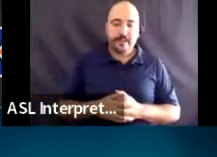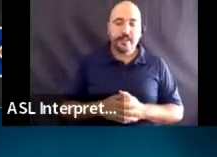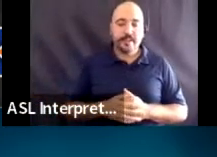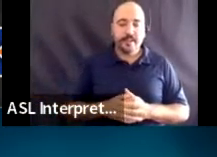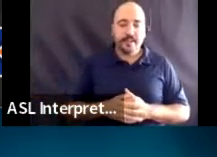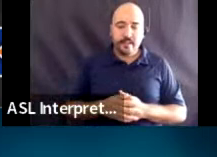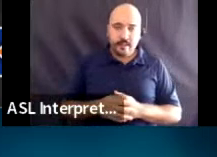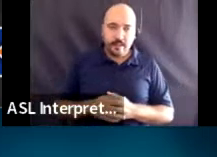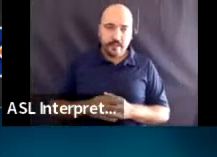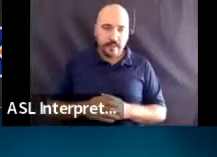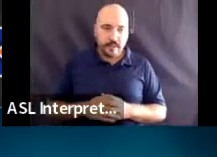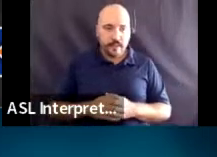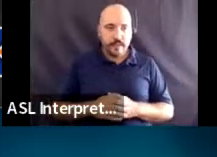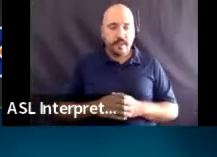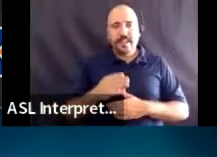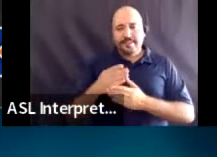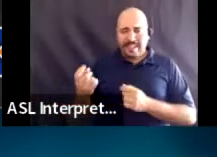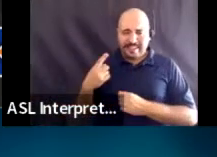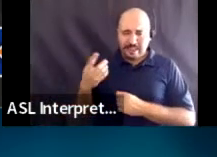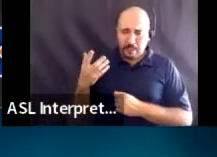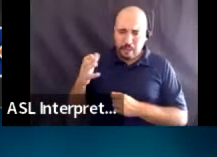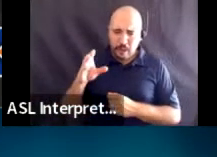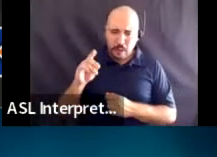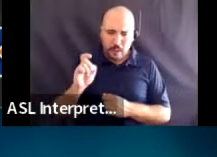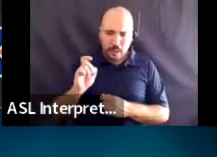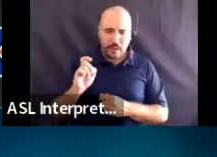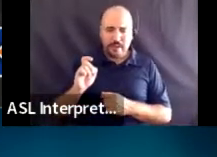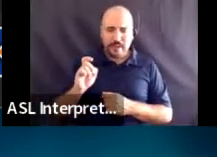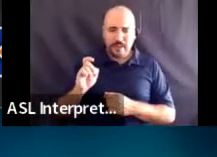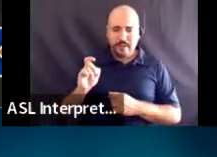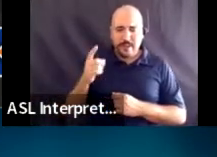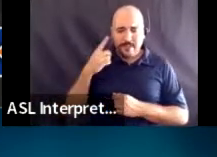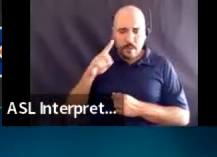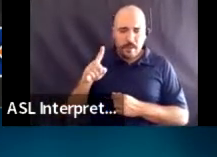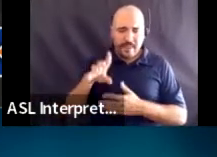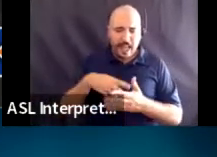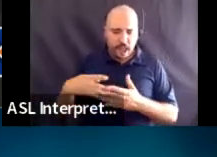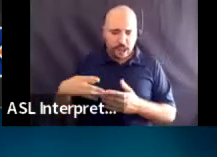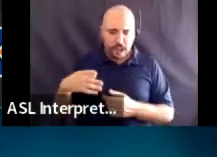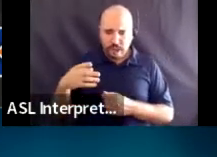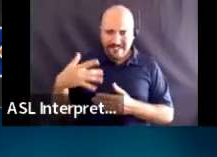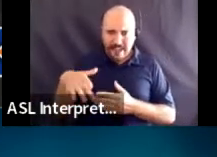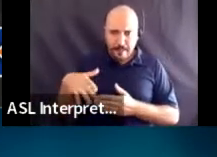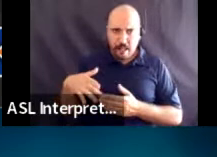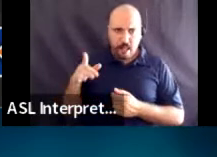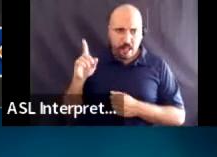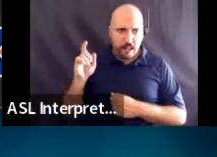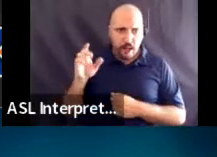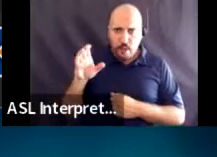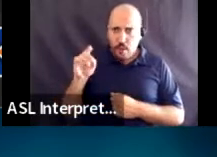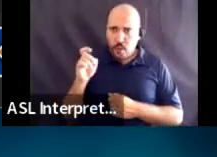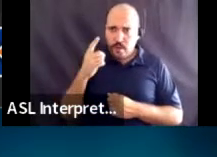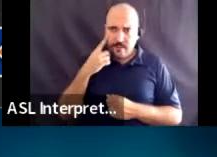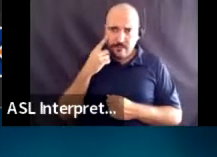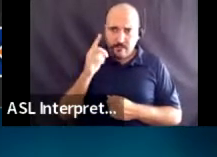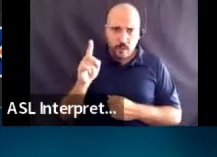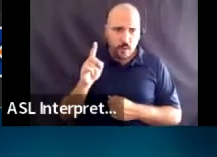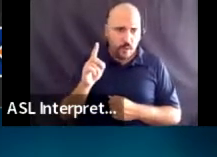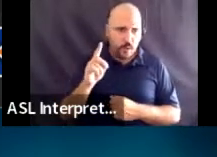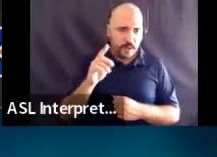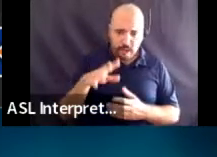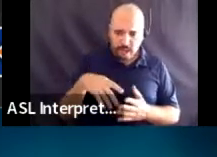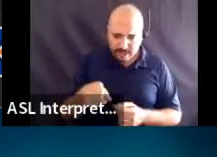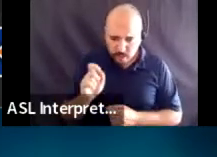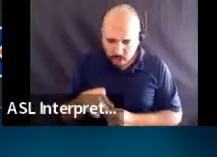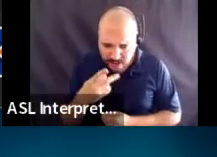And somebody asked, what is the code base available for the calendar? I believe it is. So we can share that, the GitHub for that.